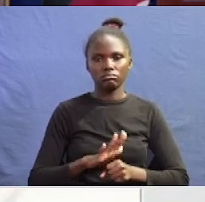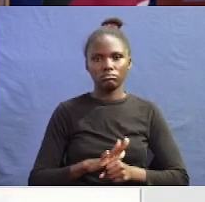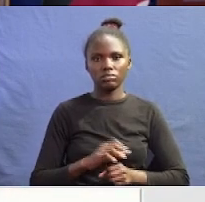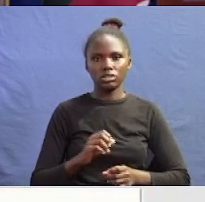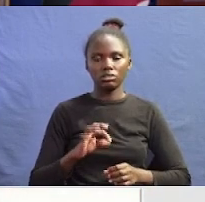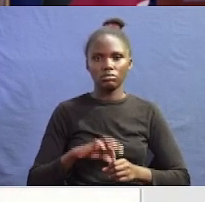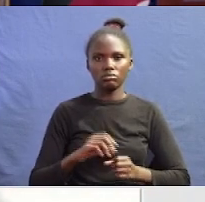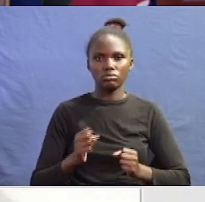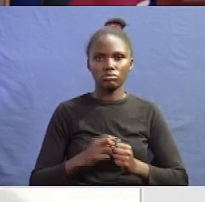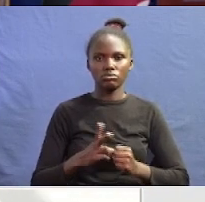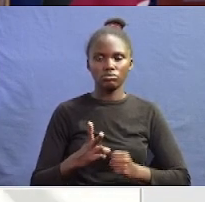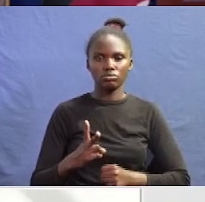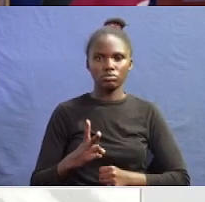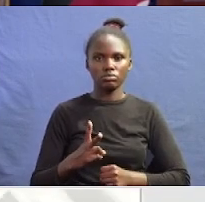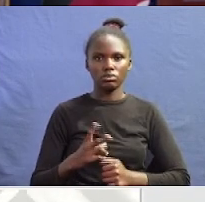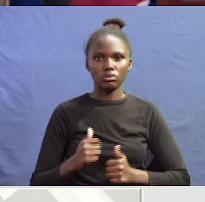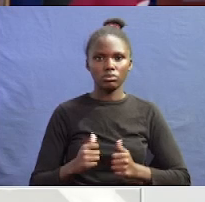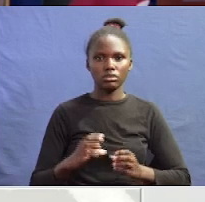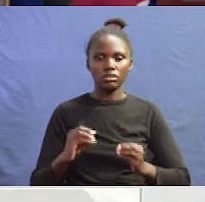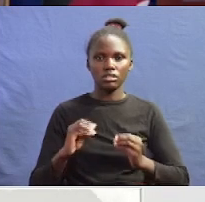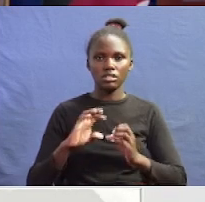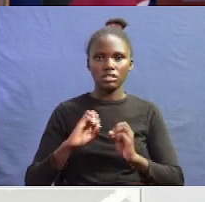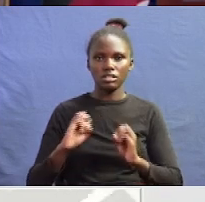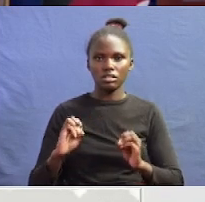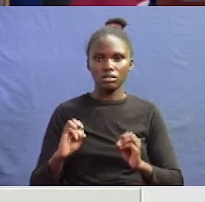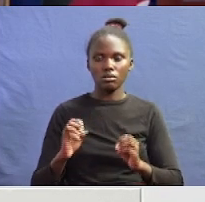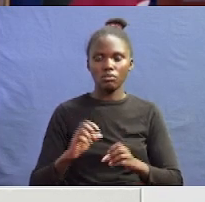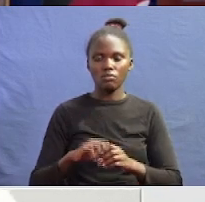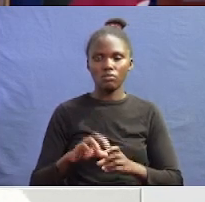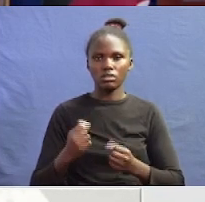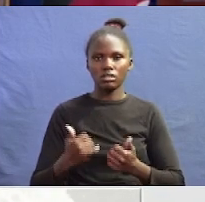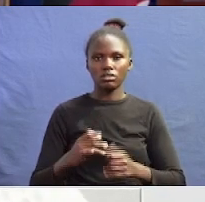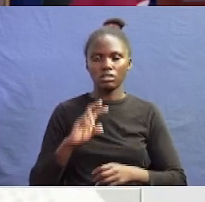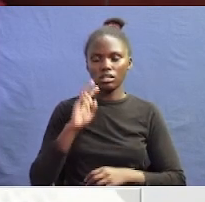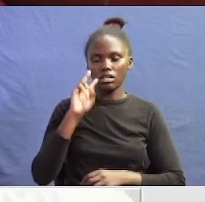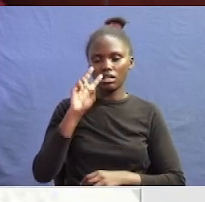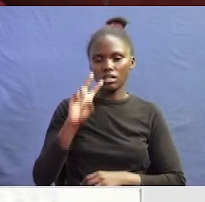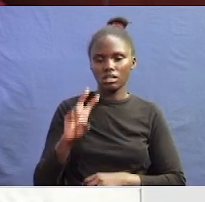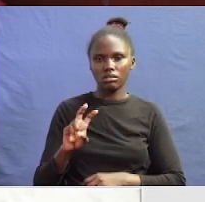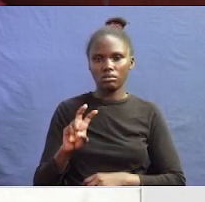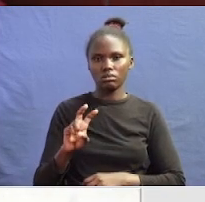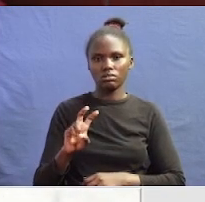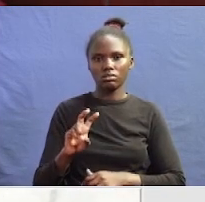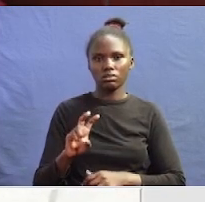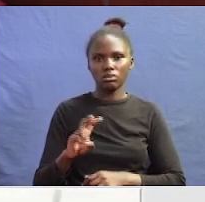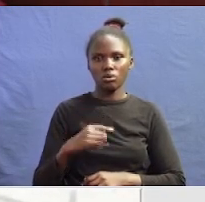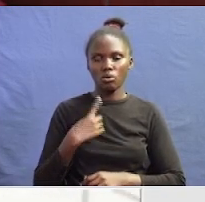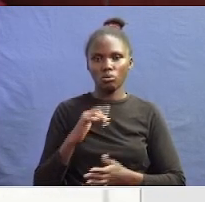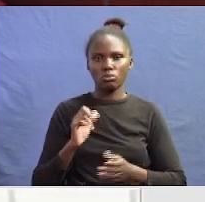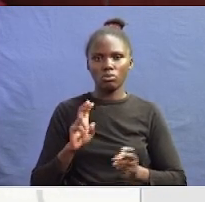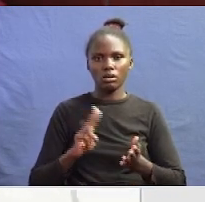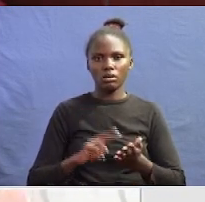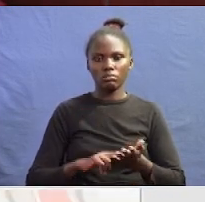votes, abstention 0 votes. So the ayes have it. Who approve